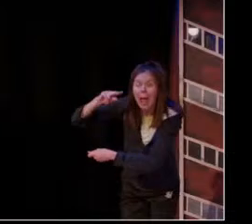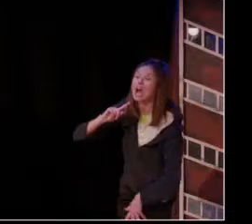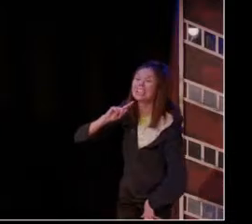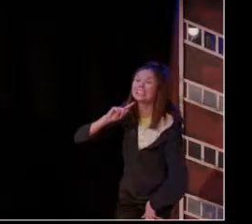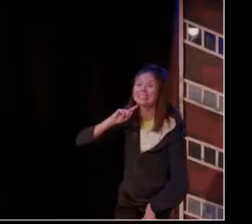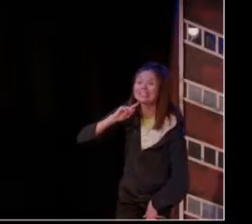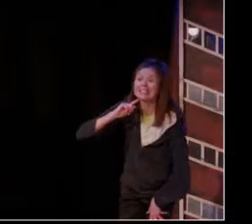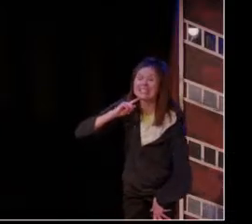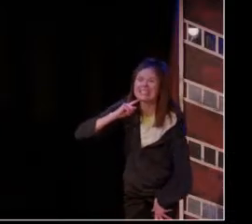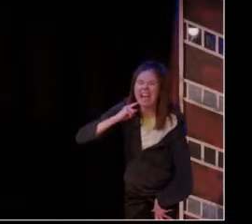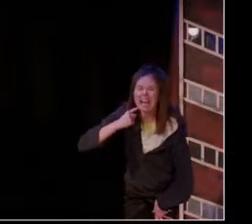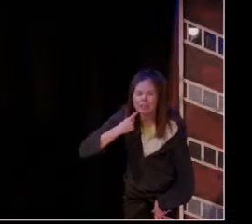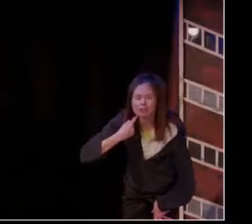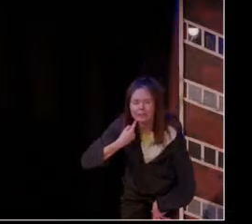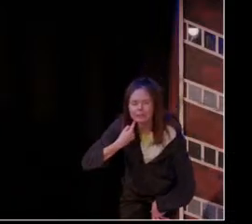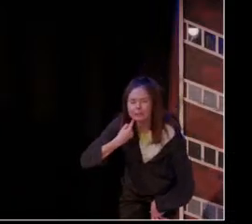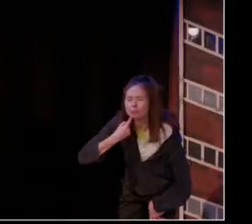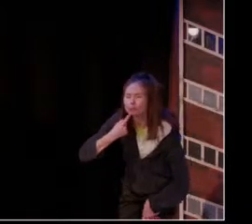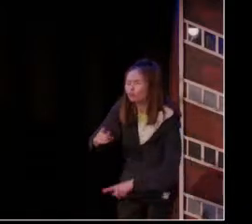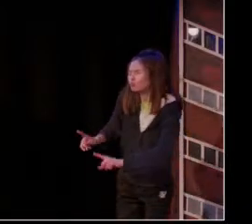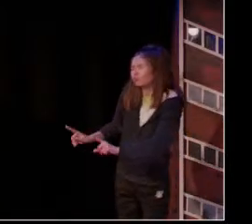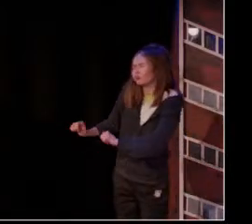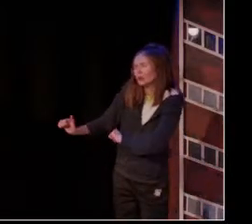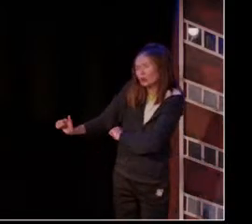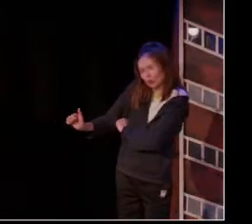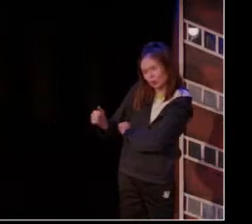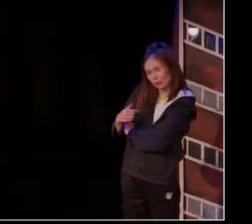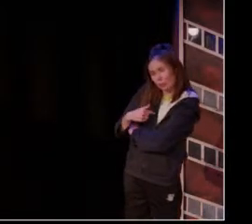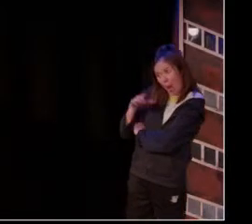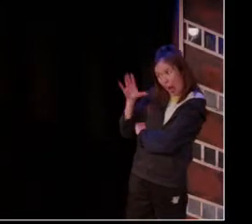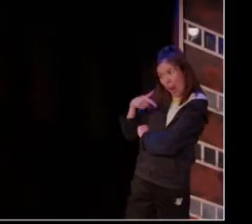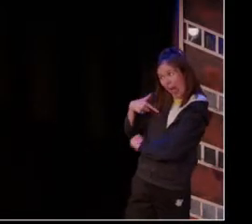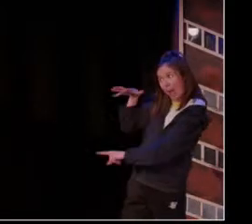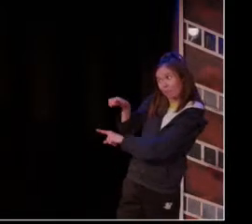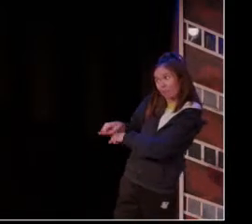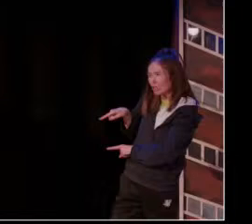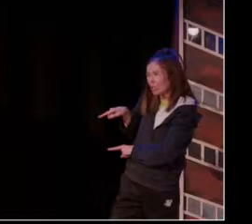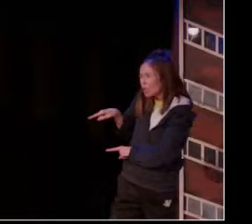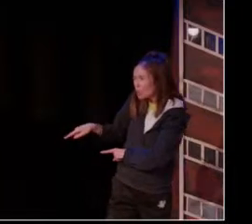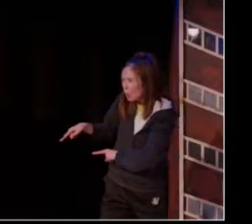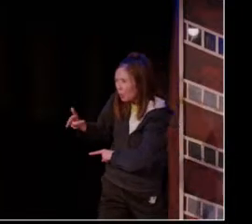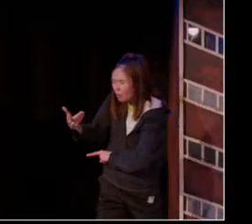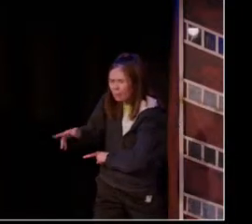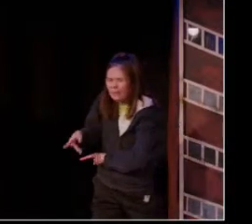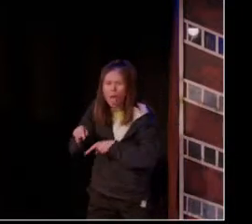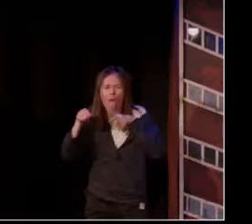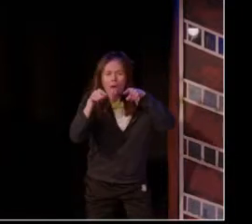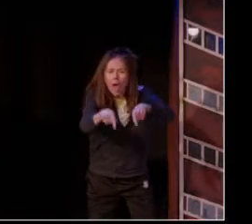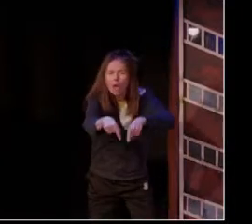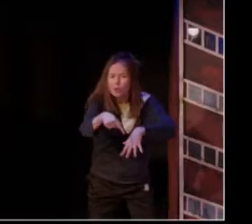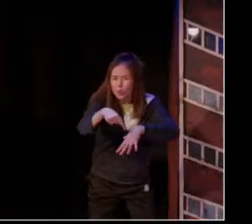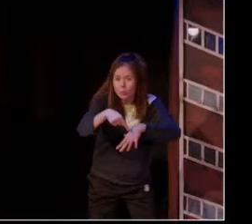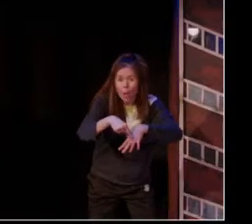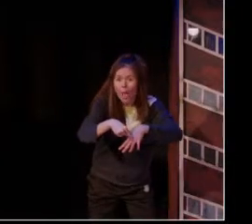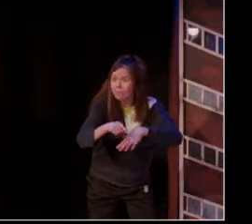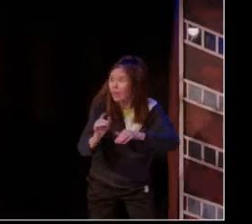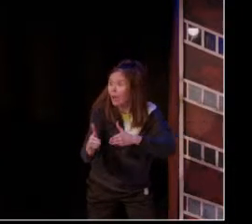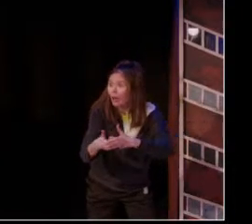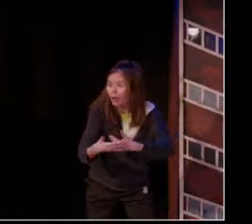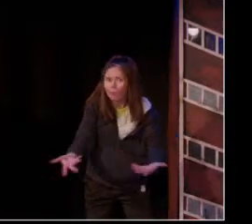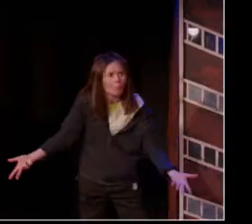cruel treatment of your wife, unable to produce more evidence than your weak-hinged